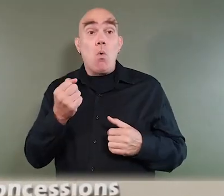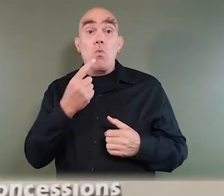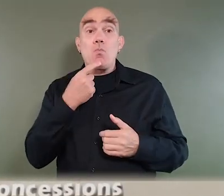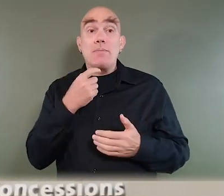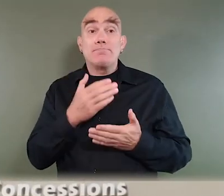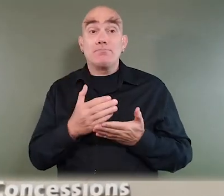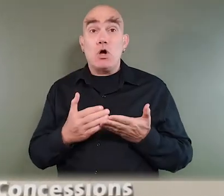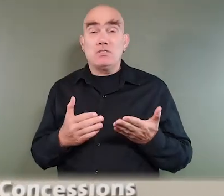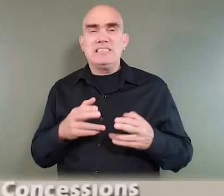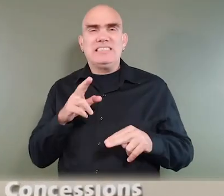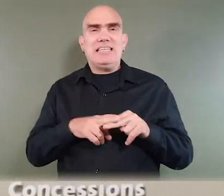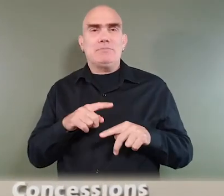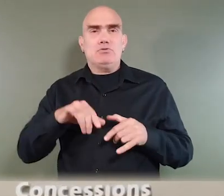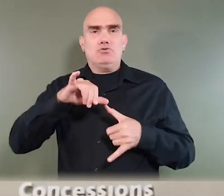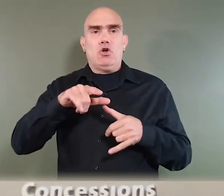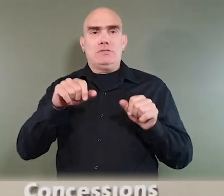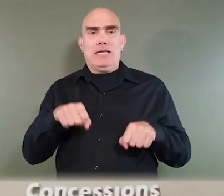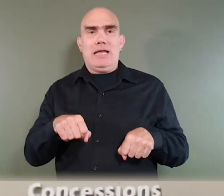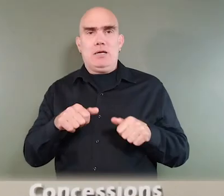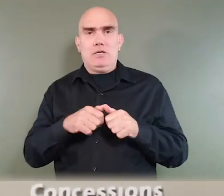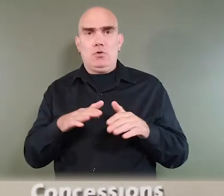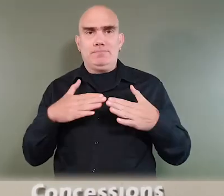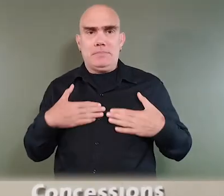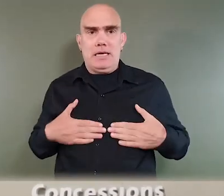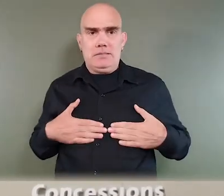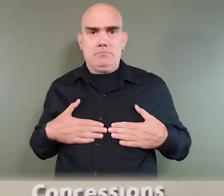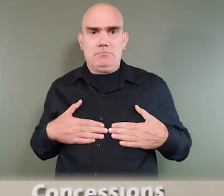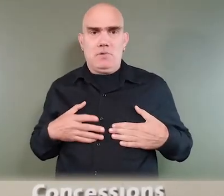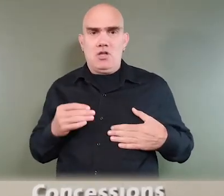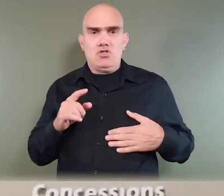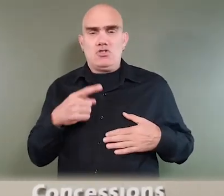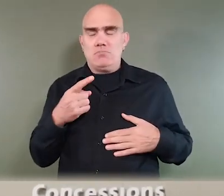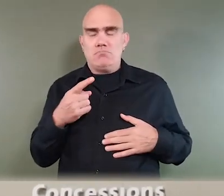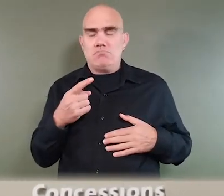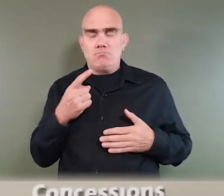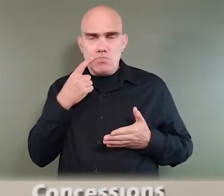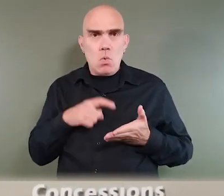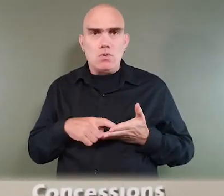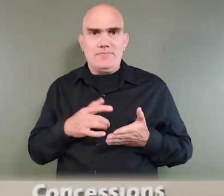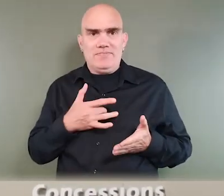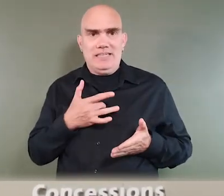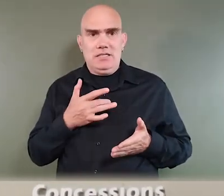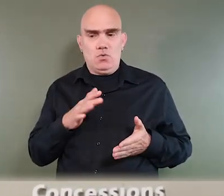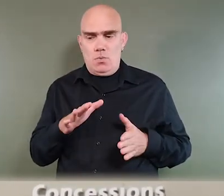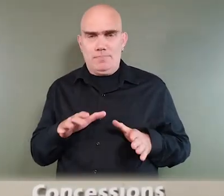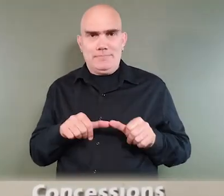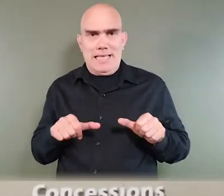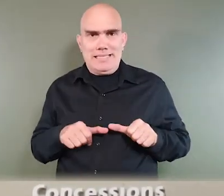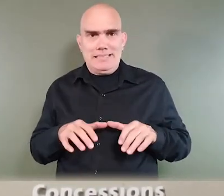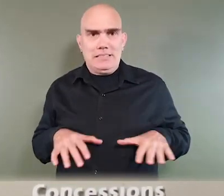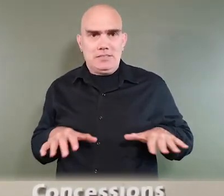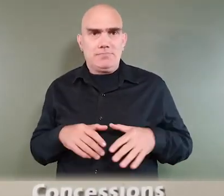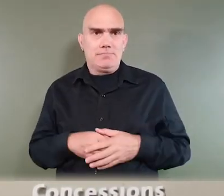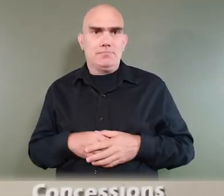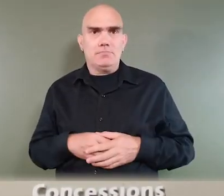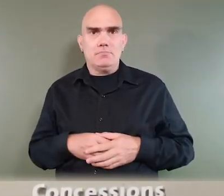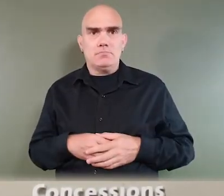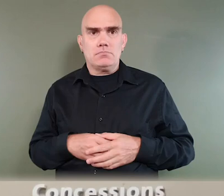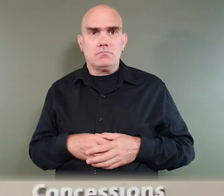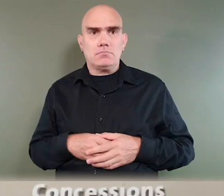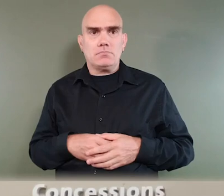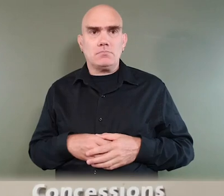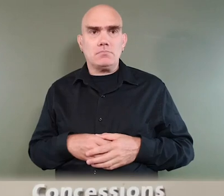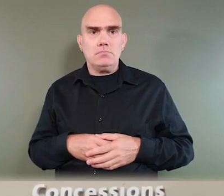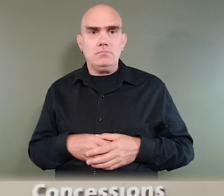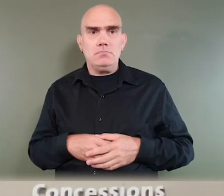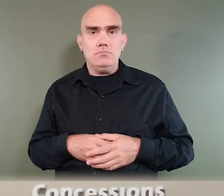you can in your body. And just take a notice of feeling in your place. Right? You're